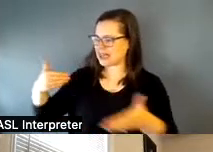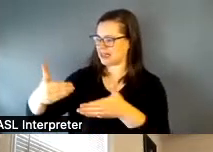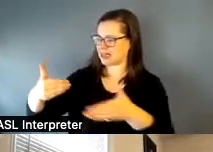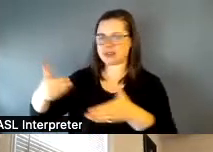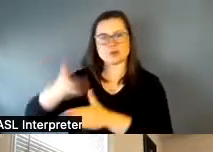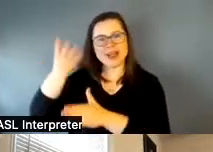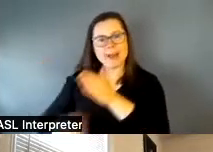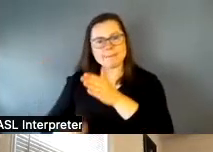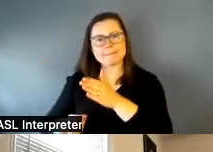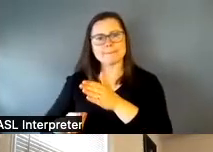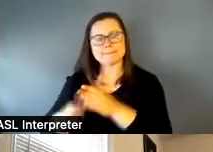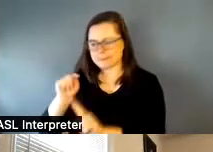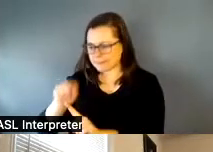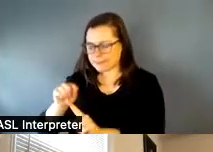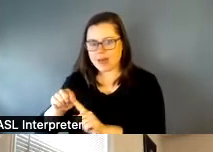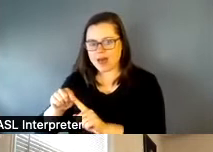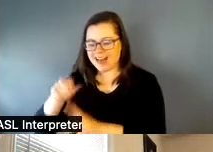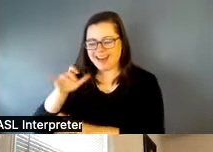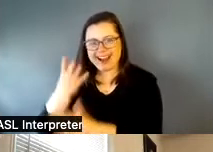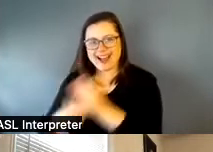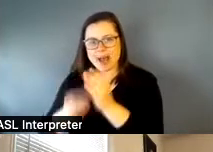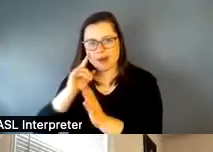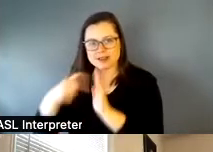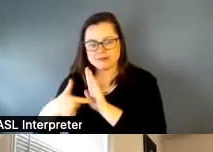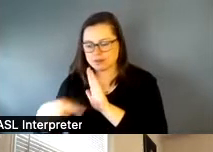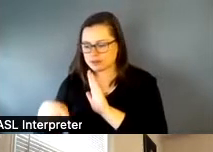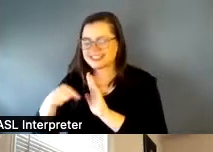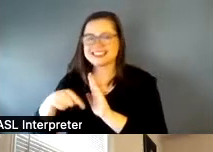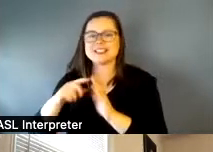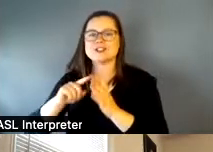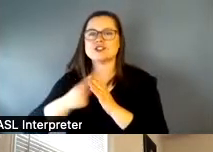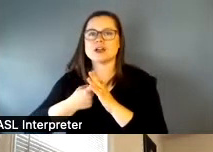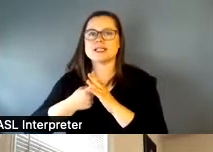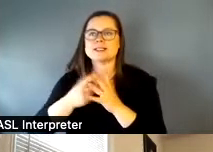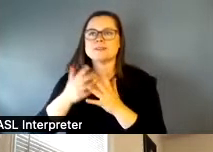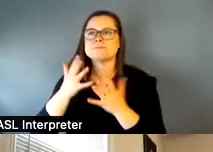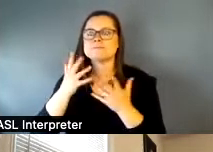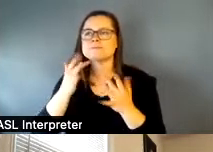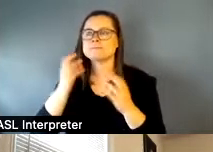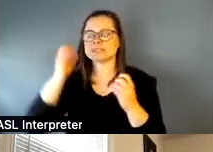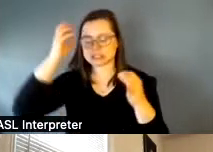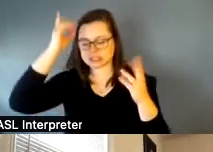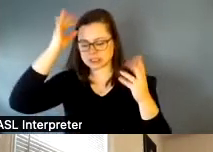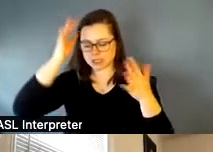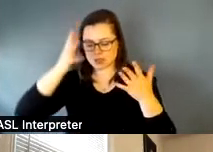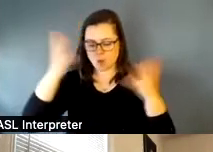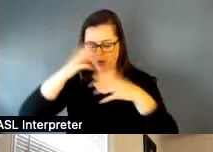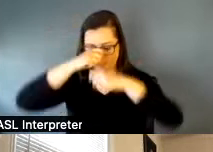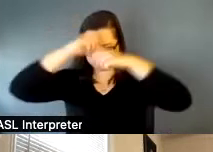in that gap, I started to put together an idea an idea of the past